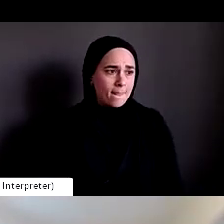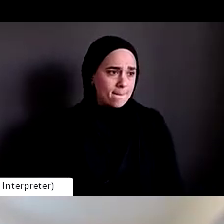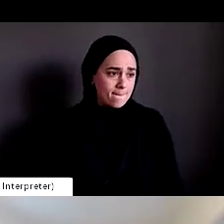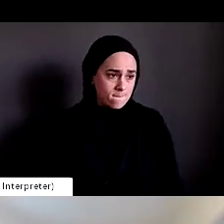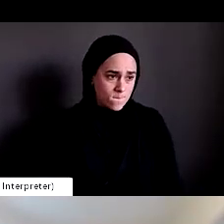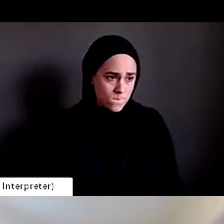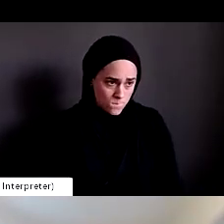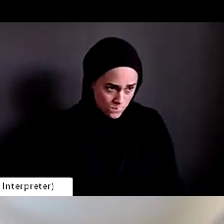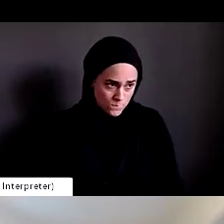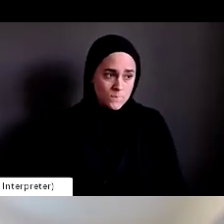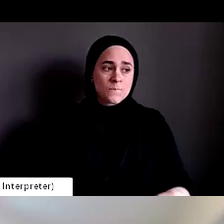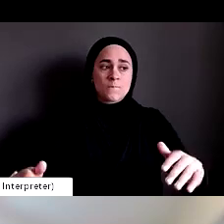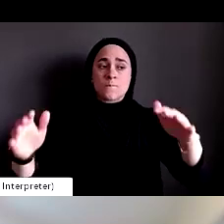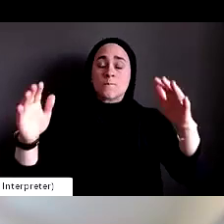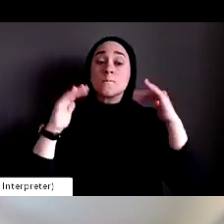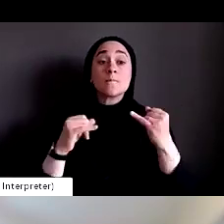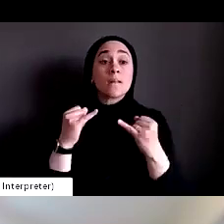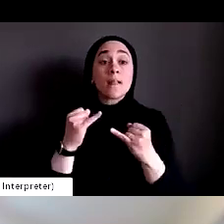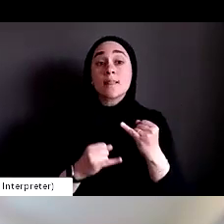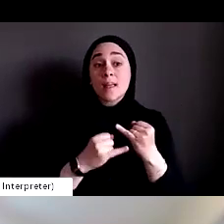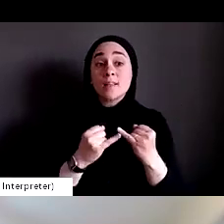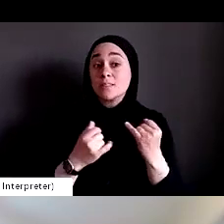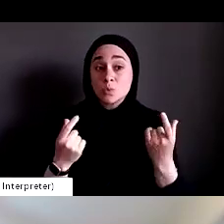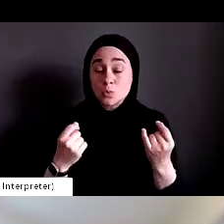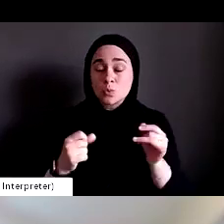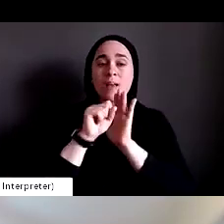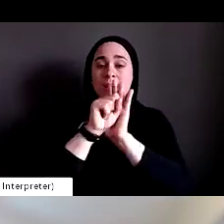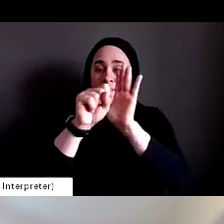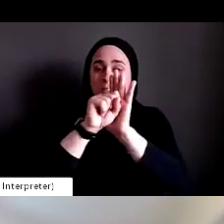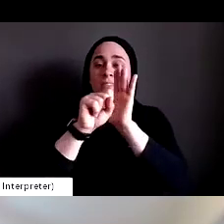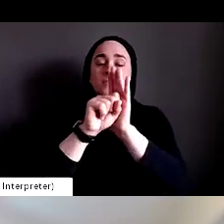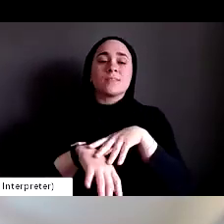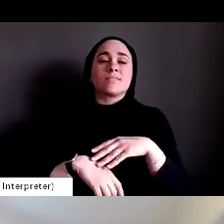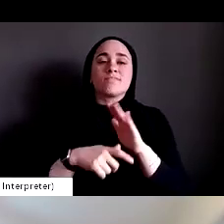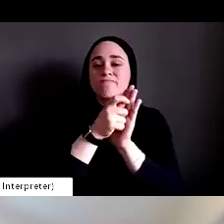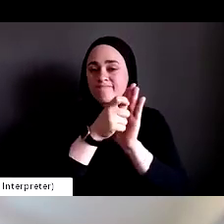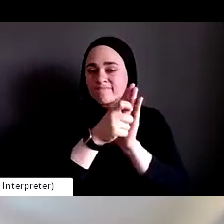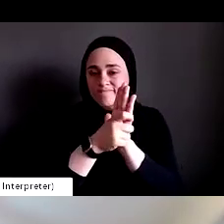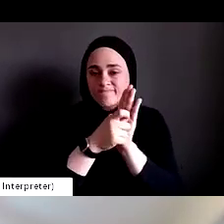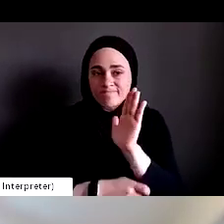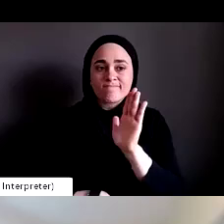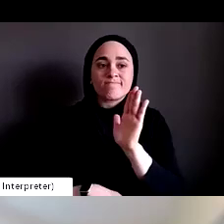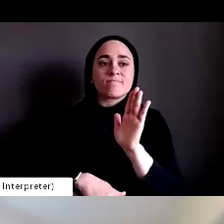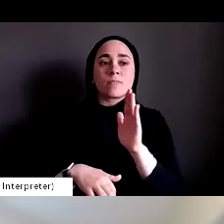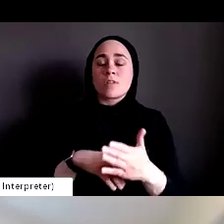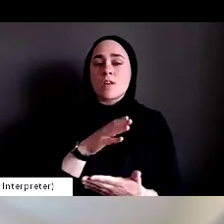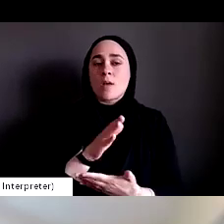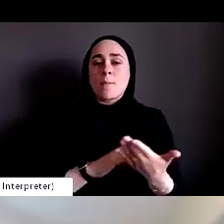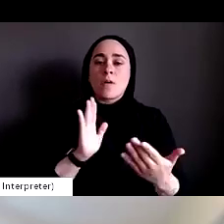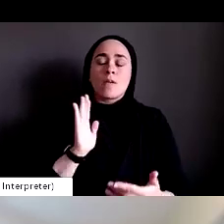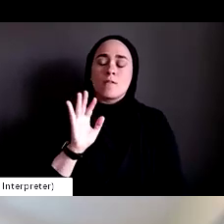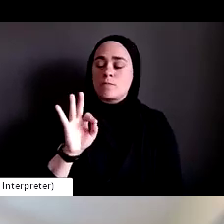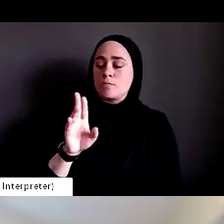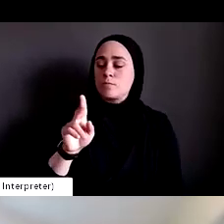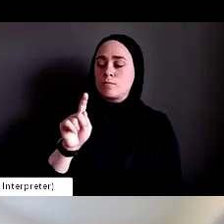And then lastly, we do education advocacy and position papers. So, part of that Future Us strategy is